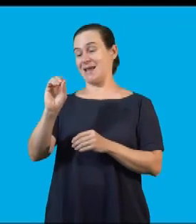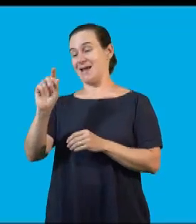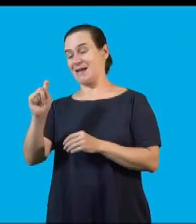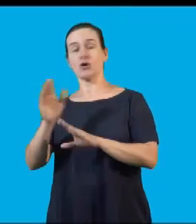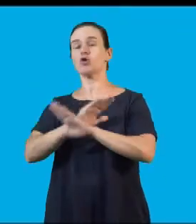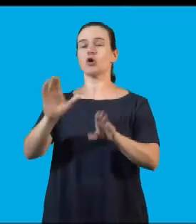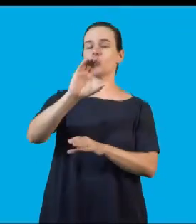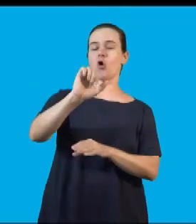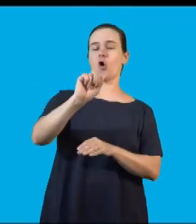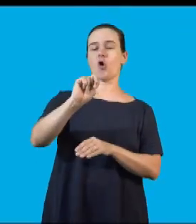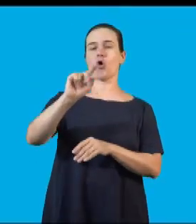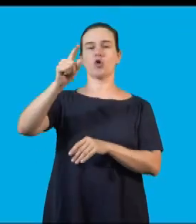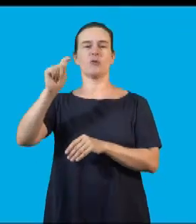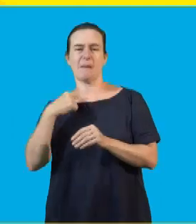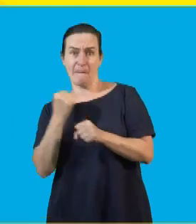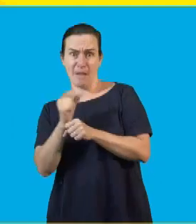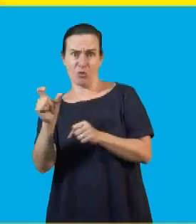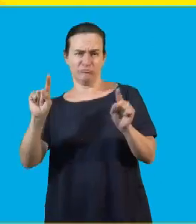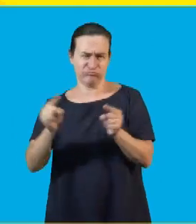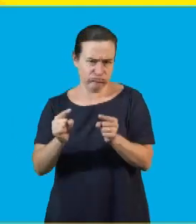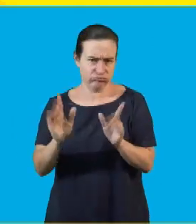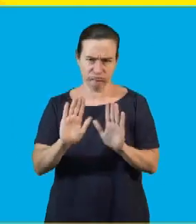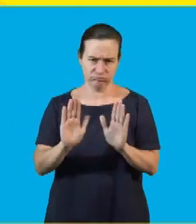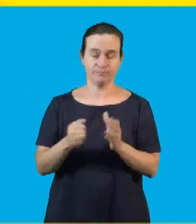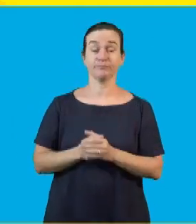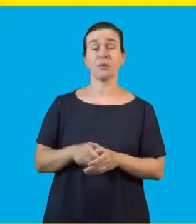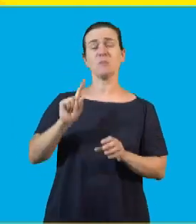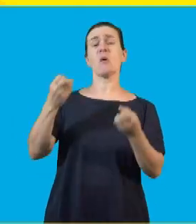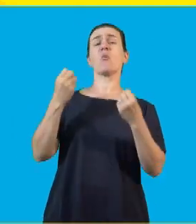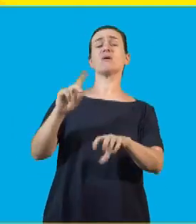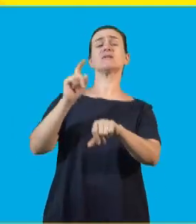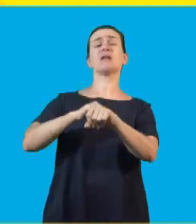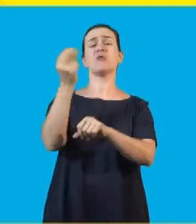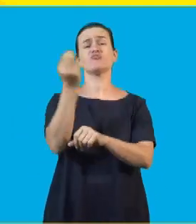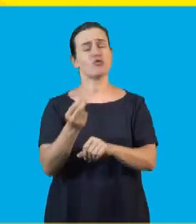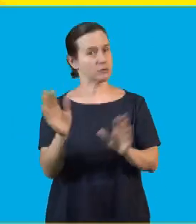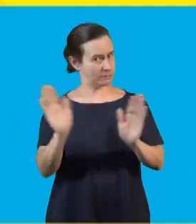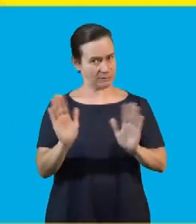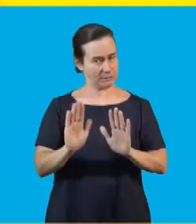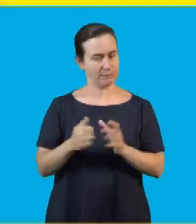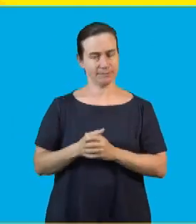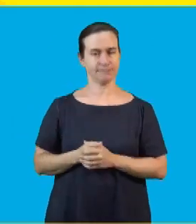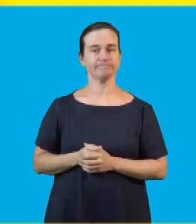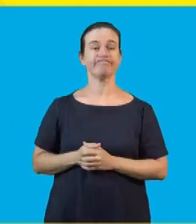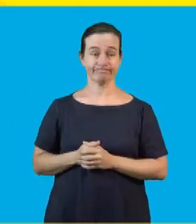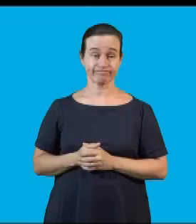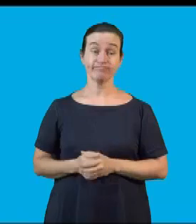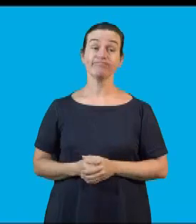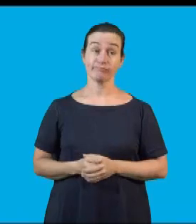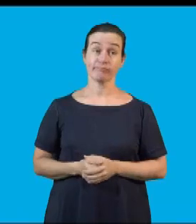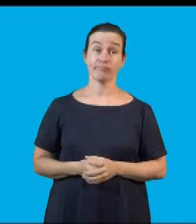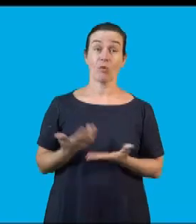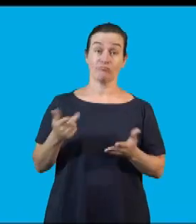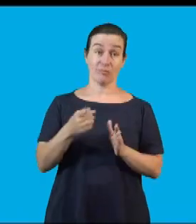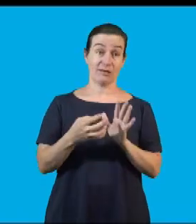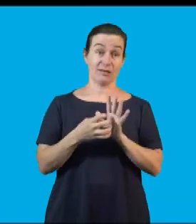marks for illustrations or drawings, so don't waste your time on drawing pictures. Let's look at an example. Start with a